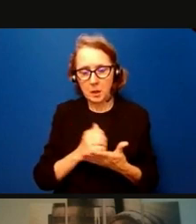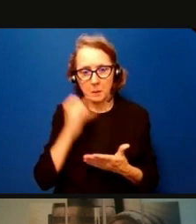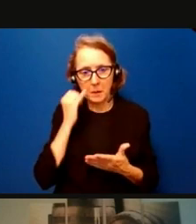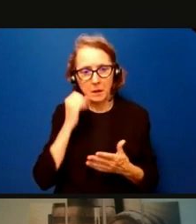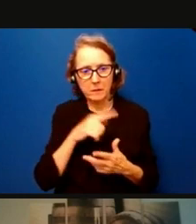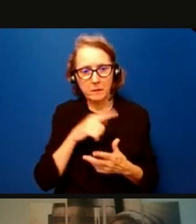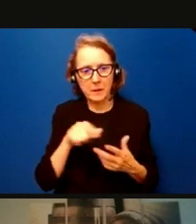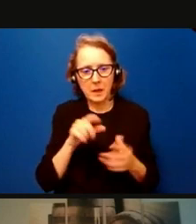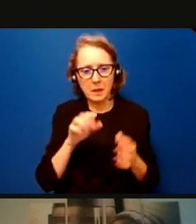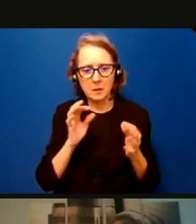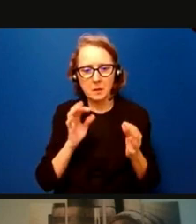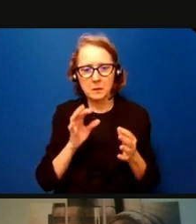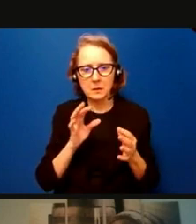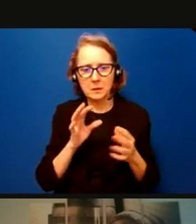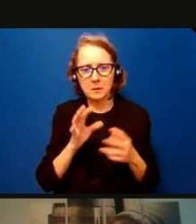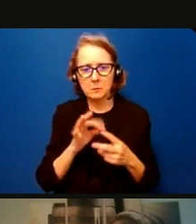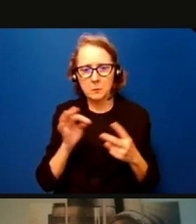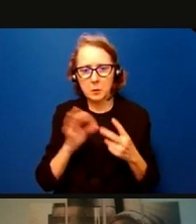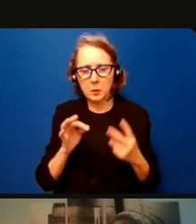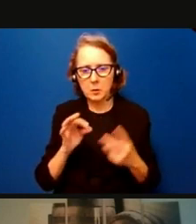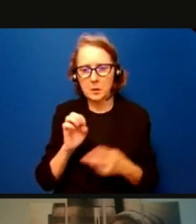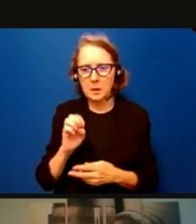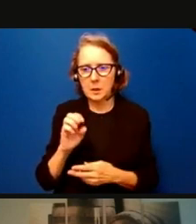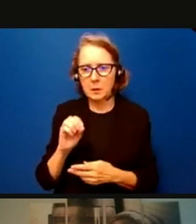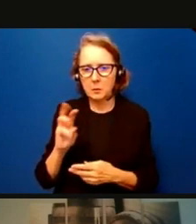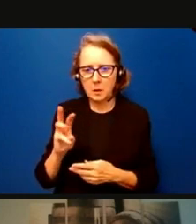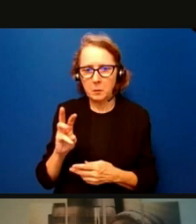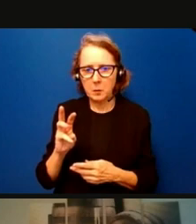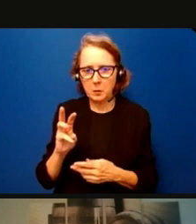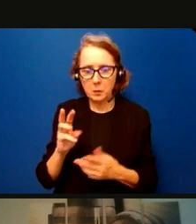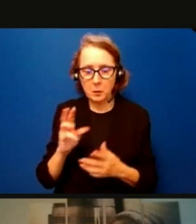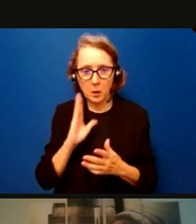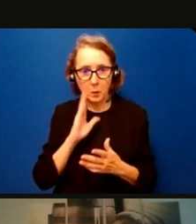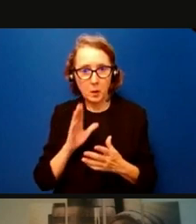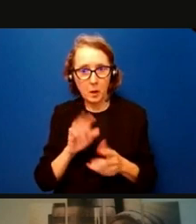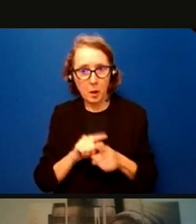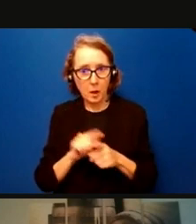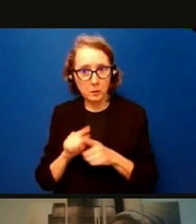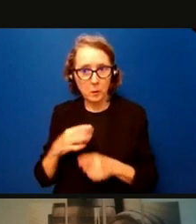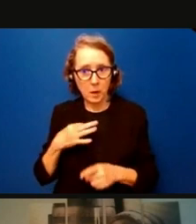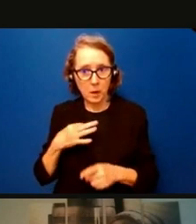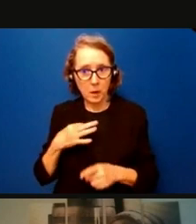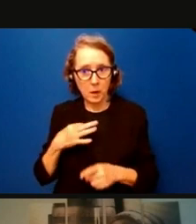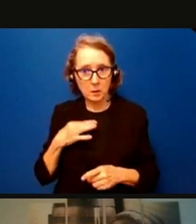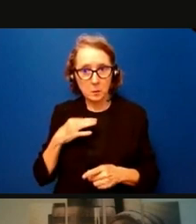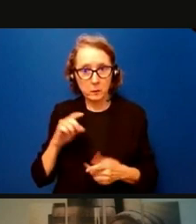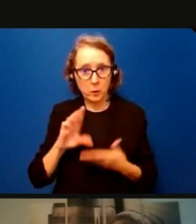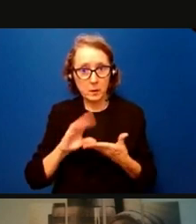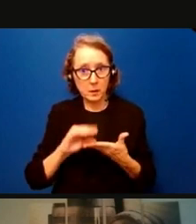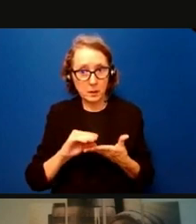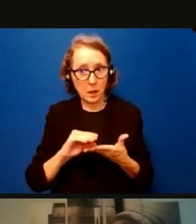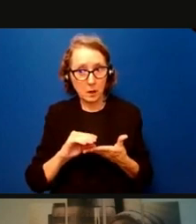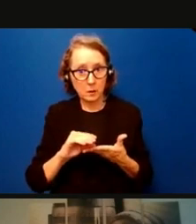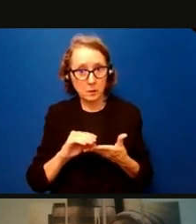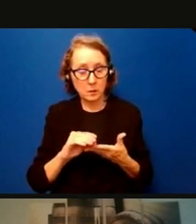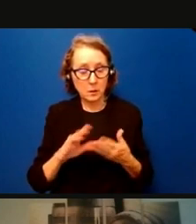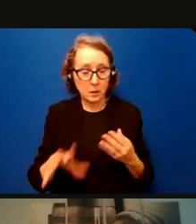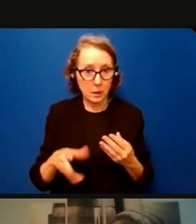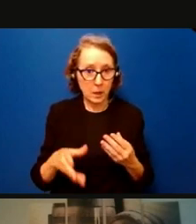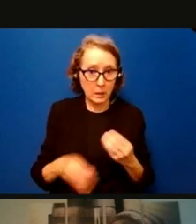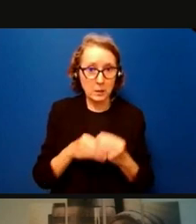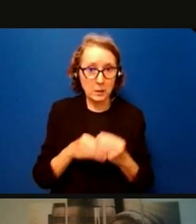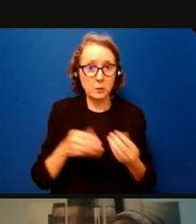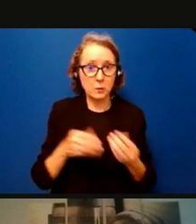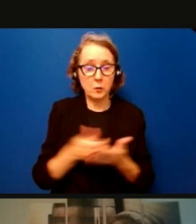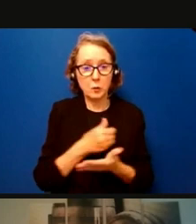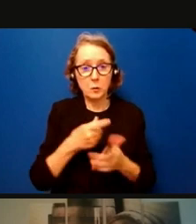the EOW route, would they also be eligible for the discount at the on top of the new monthly